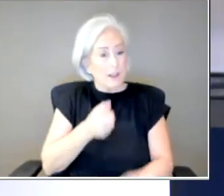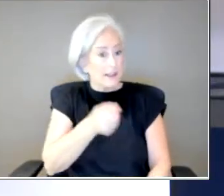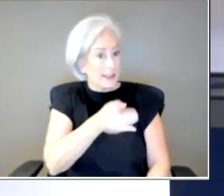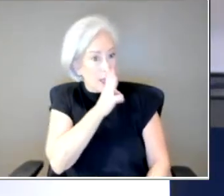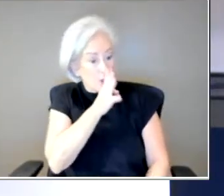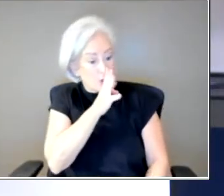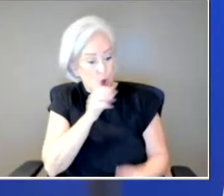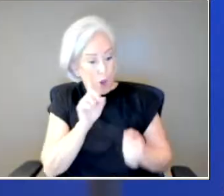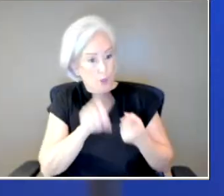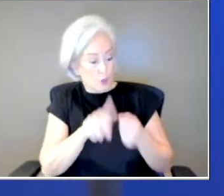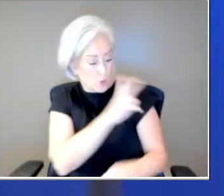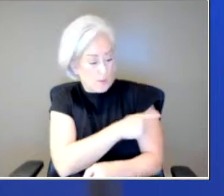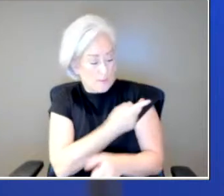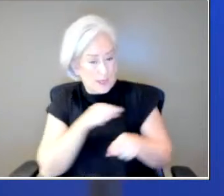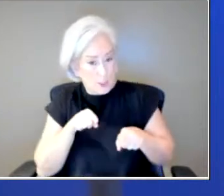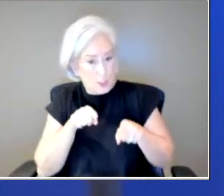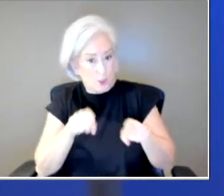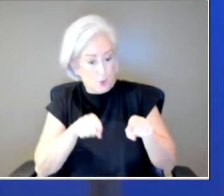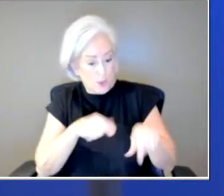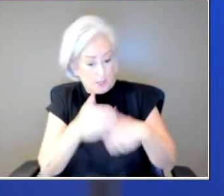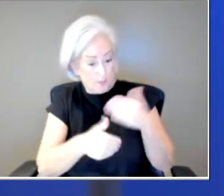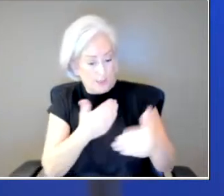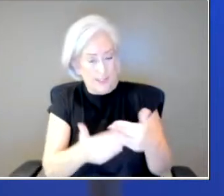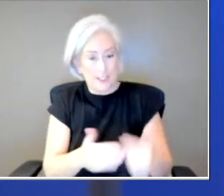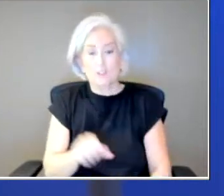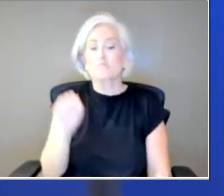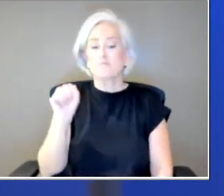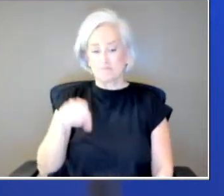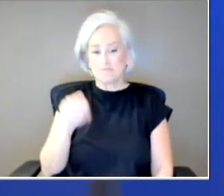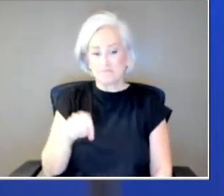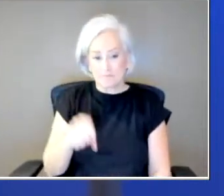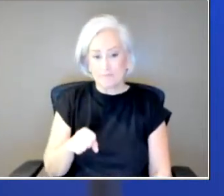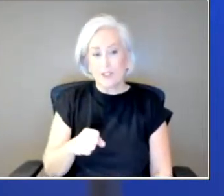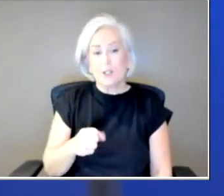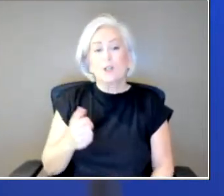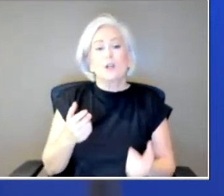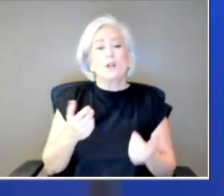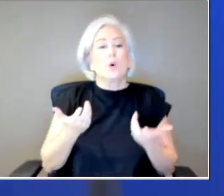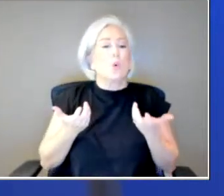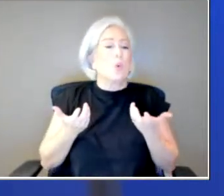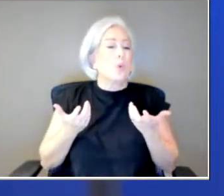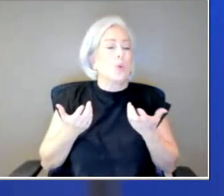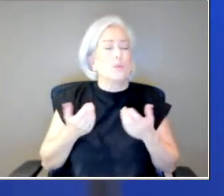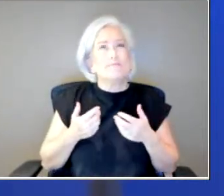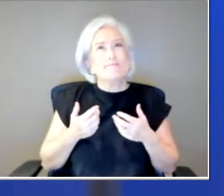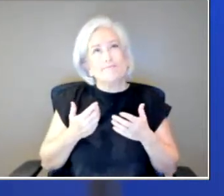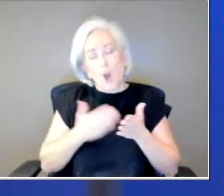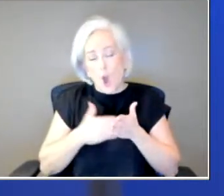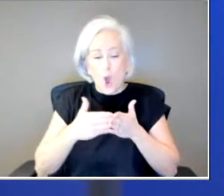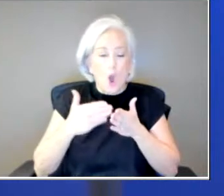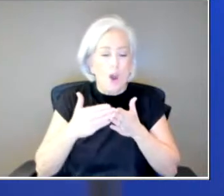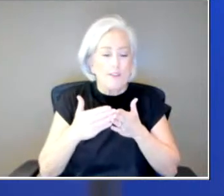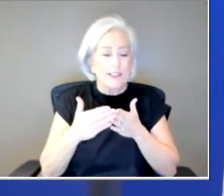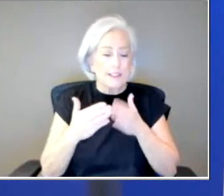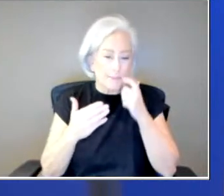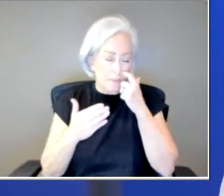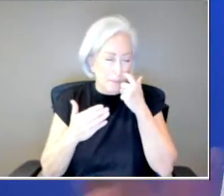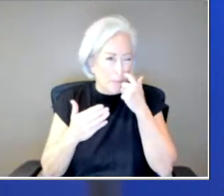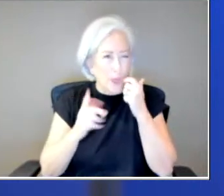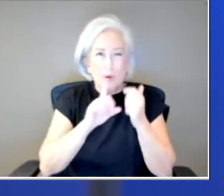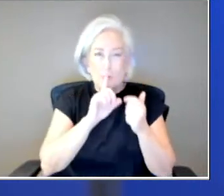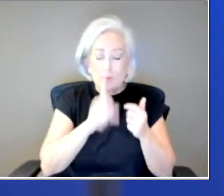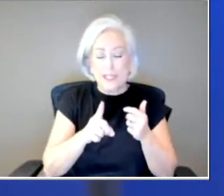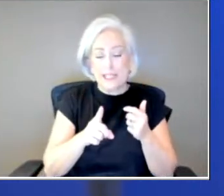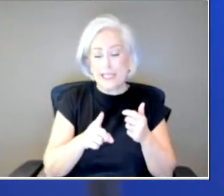that's one of the nice things about our level of sedation. We want them to be, we don't want people to be, a lot of times, it's not that this procedure would be intolerable with